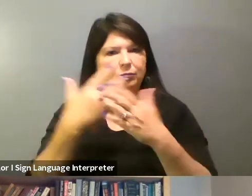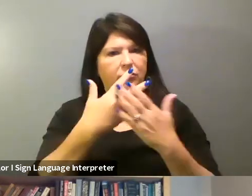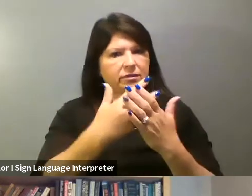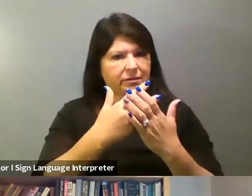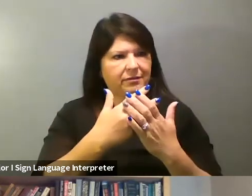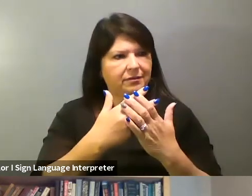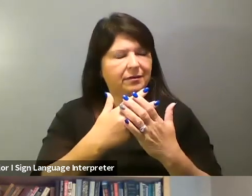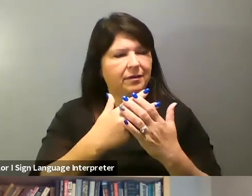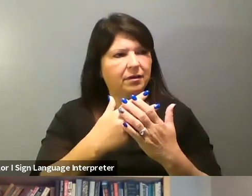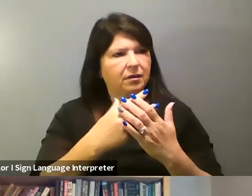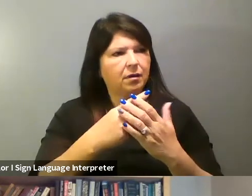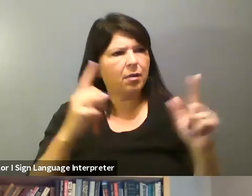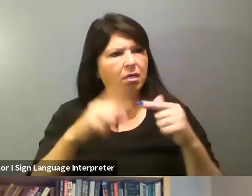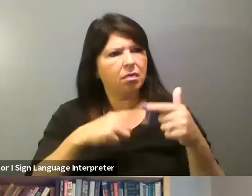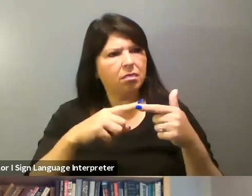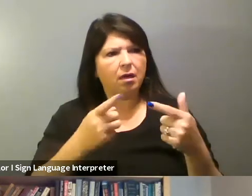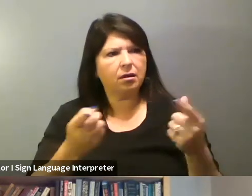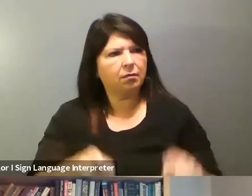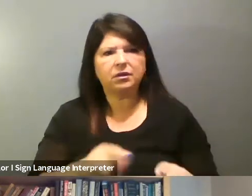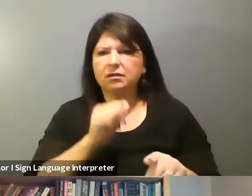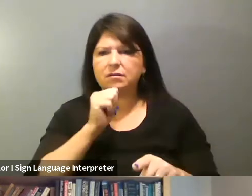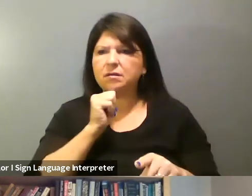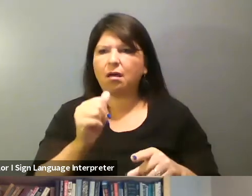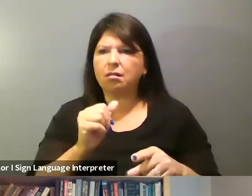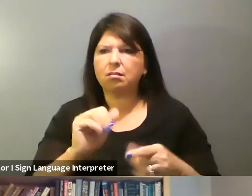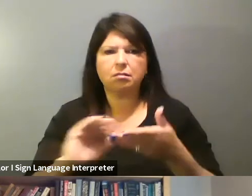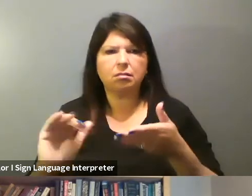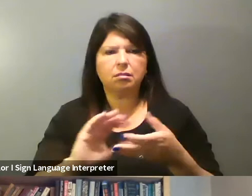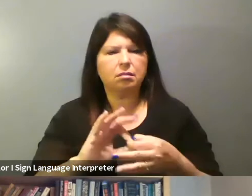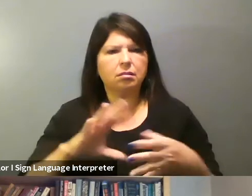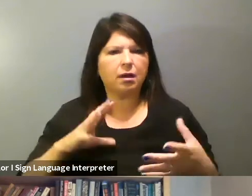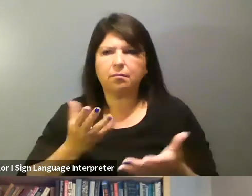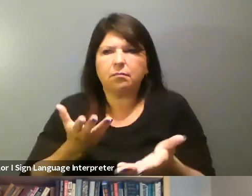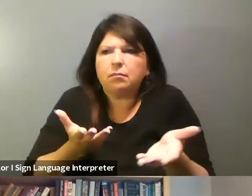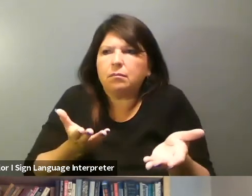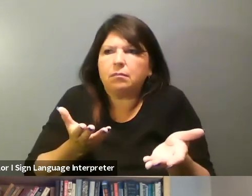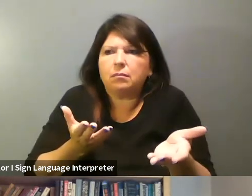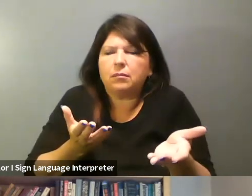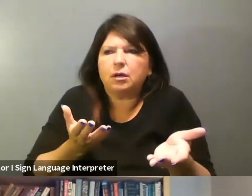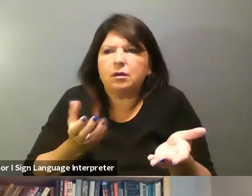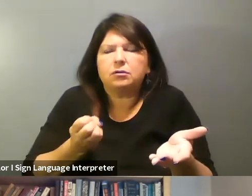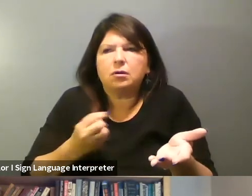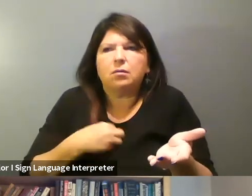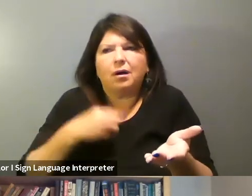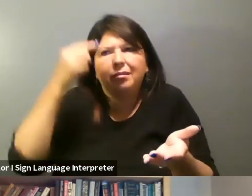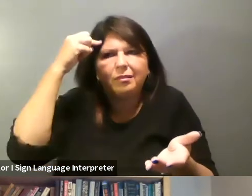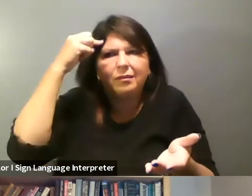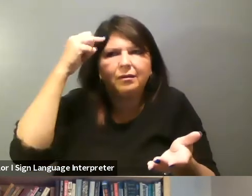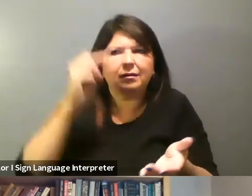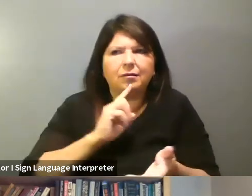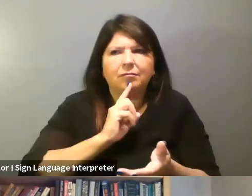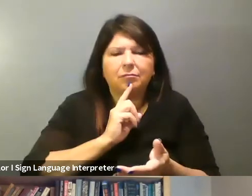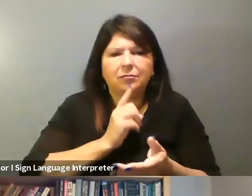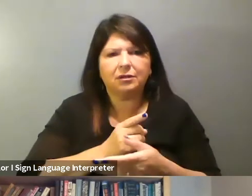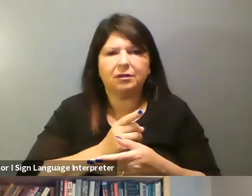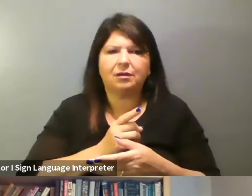with history. And then he did not get released. So I think that's what really... And I had already been in